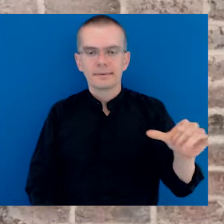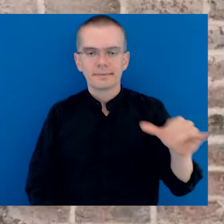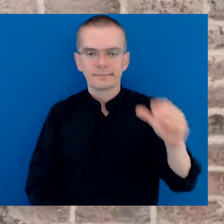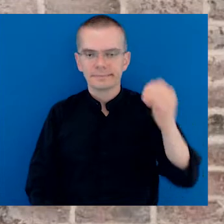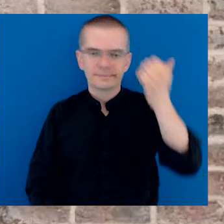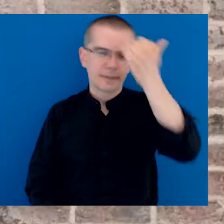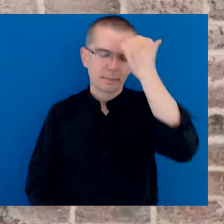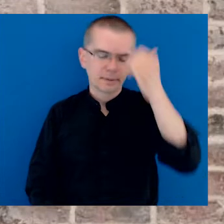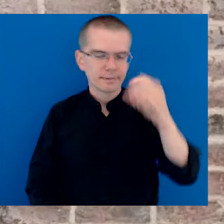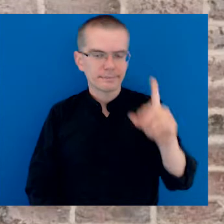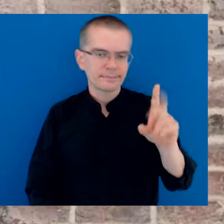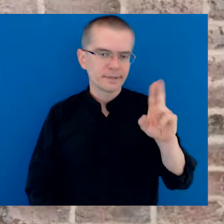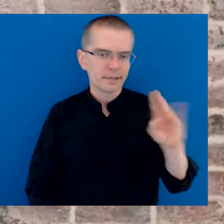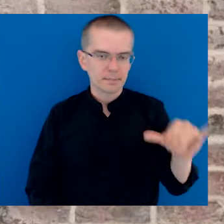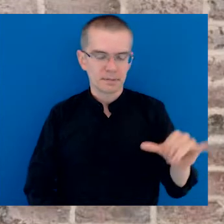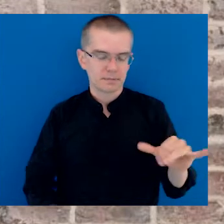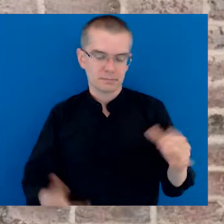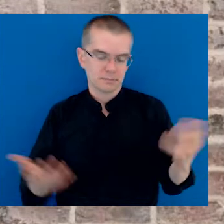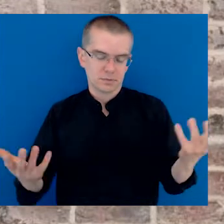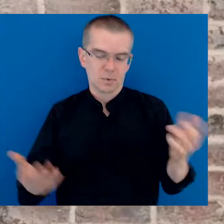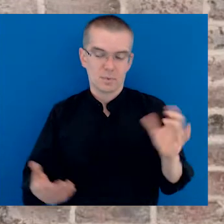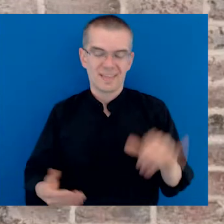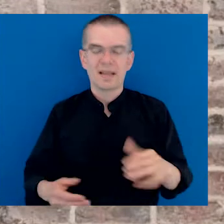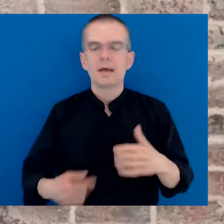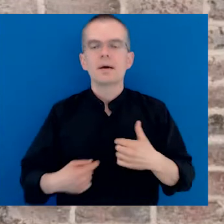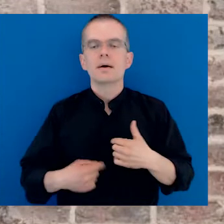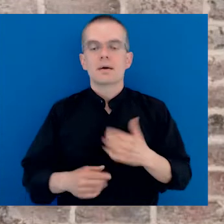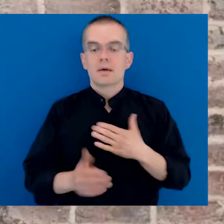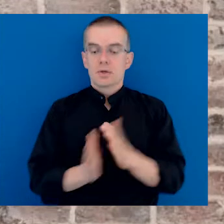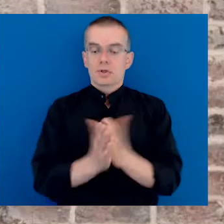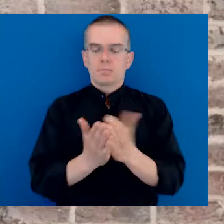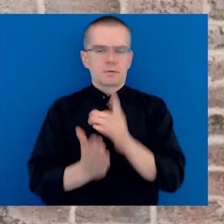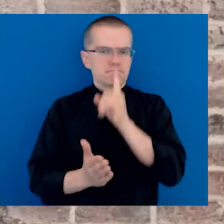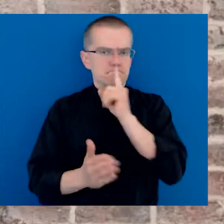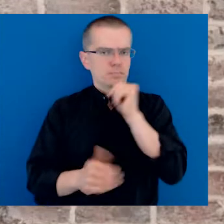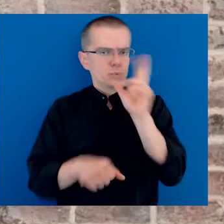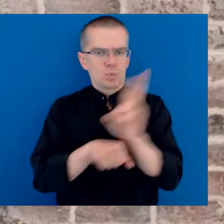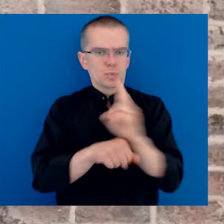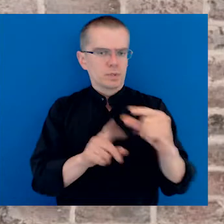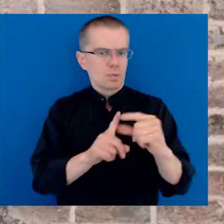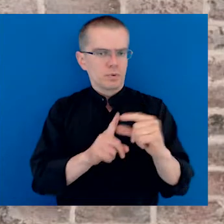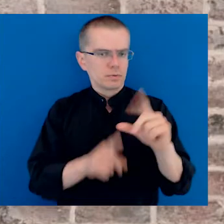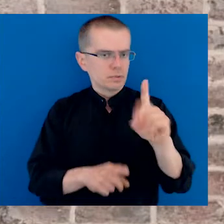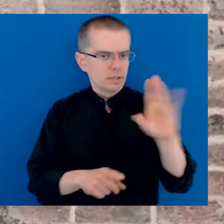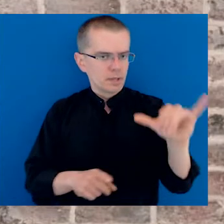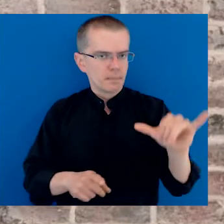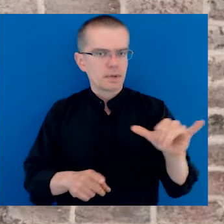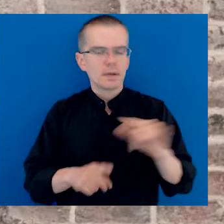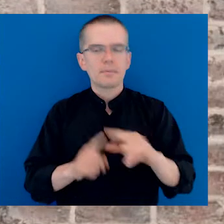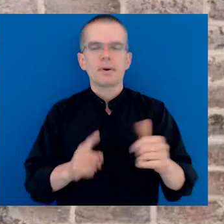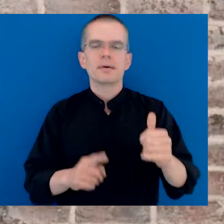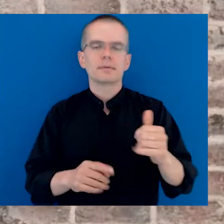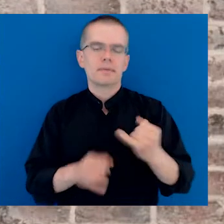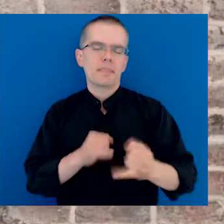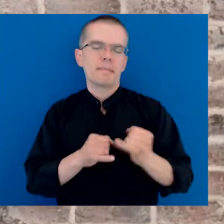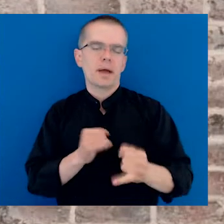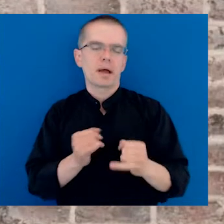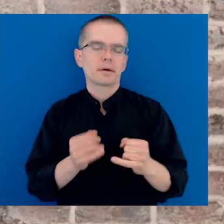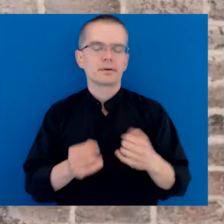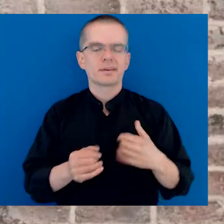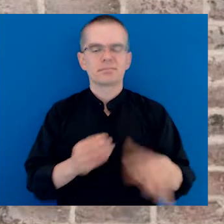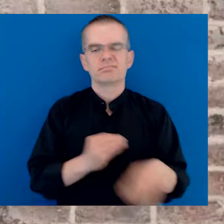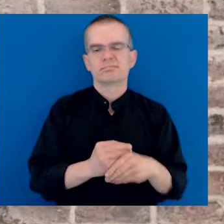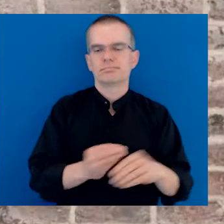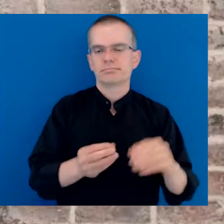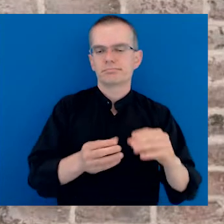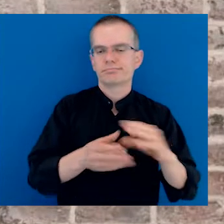everybody who was deaf was called by this name. And so I chose not to use that name in the book itself, but in the back matter, I do explain